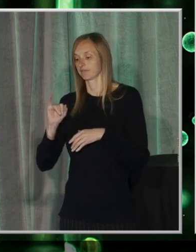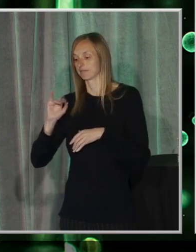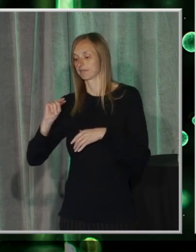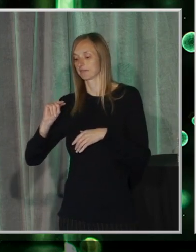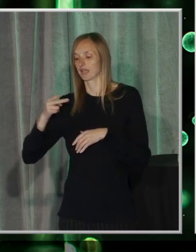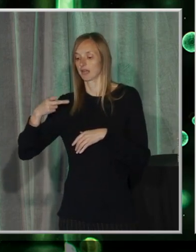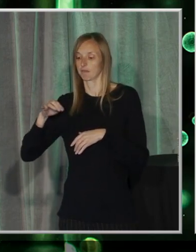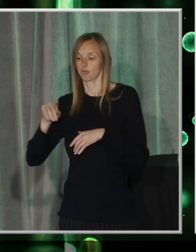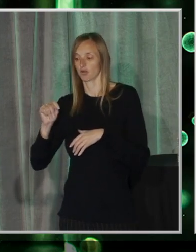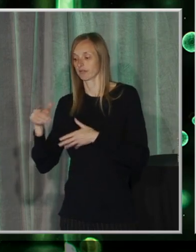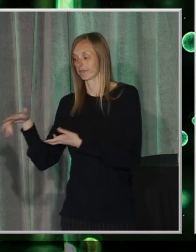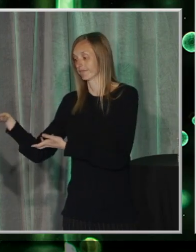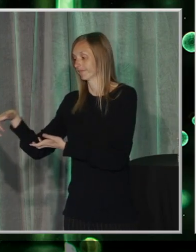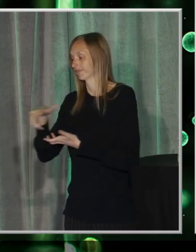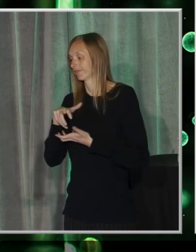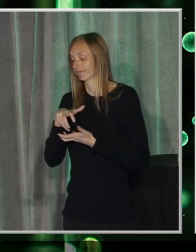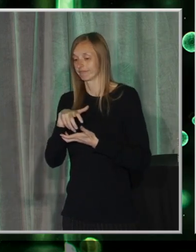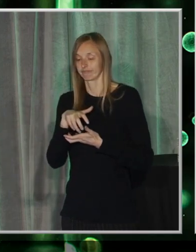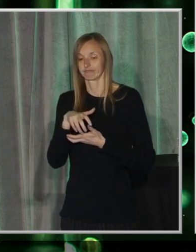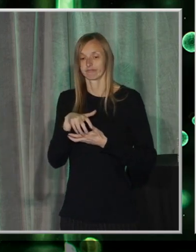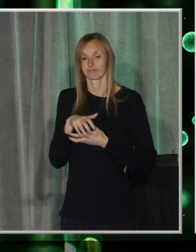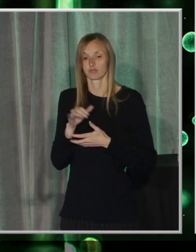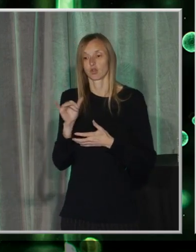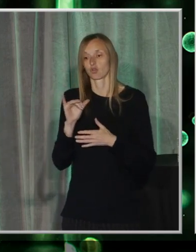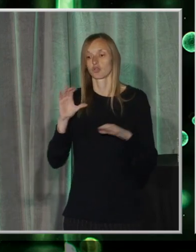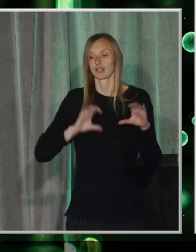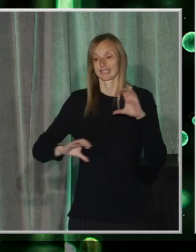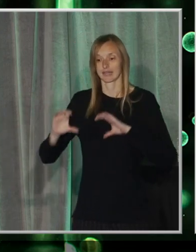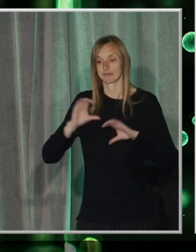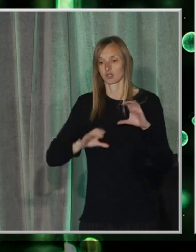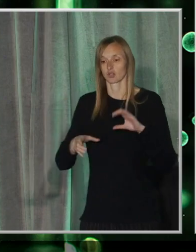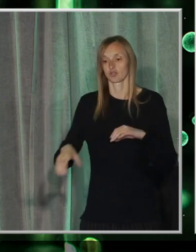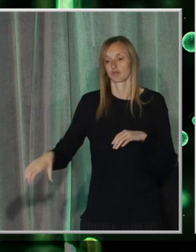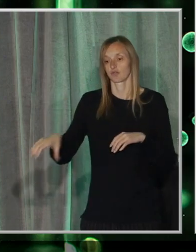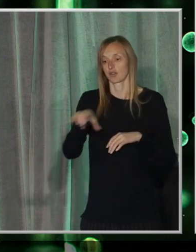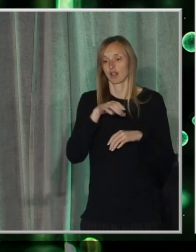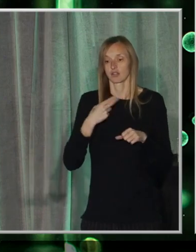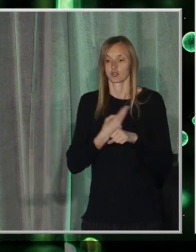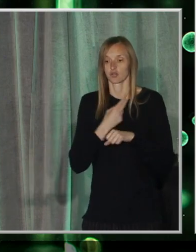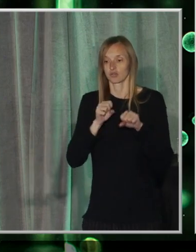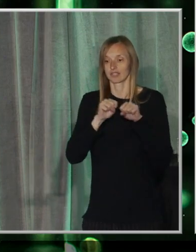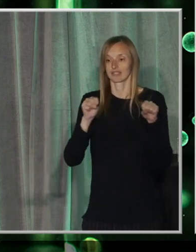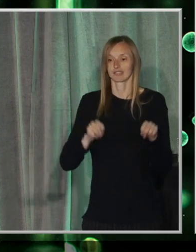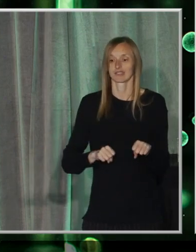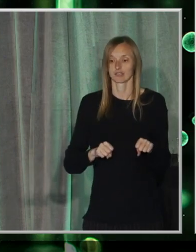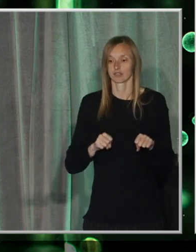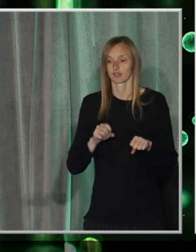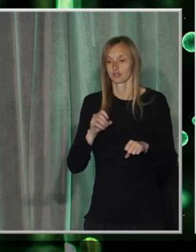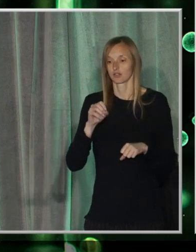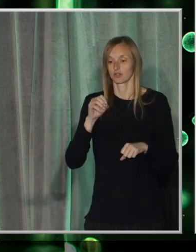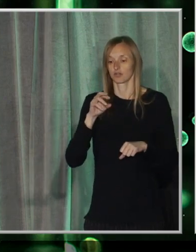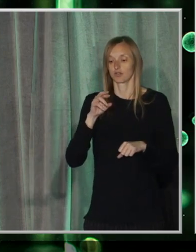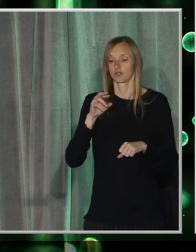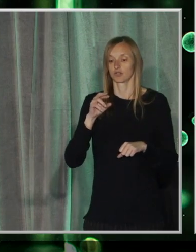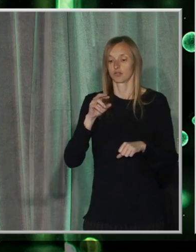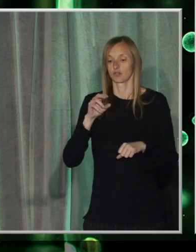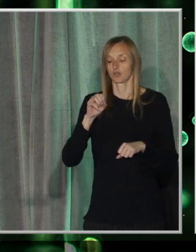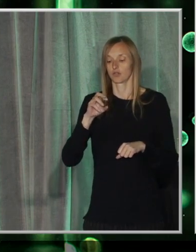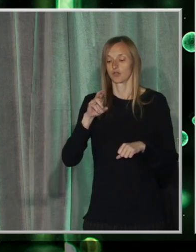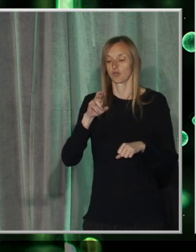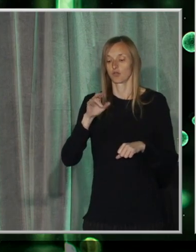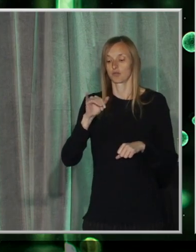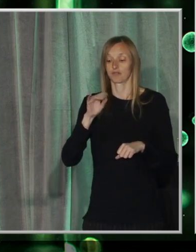we have was also the chemical fertilizer that used in the system. So you also have to add a chemical